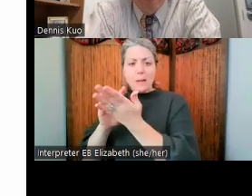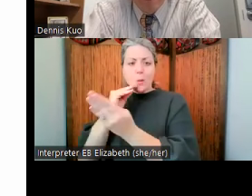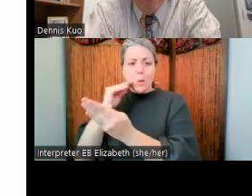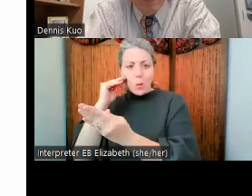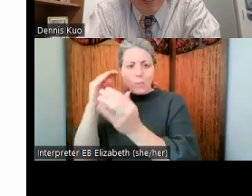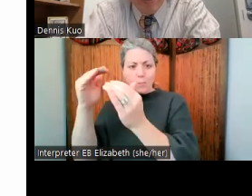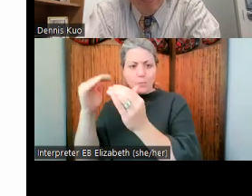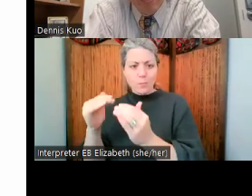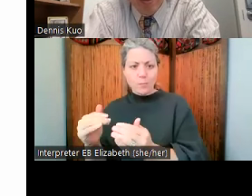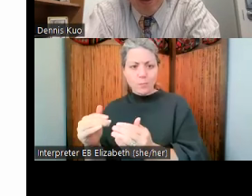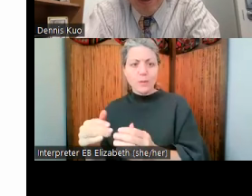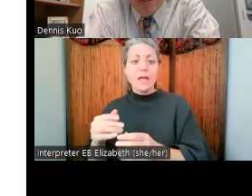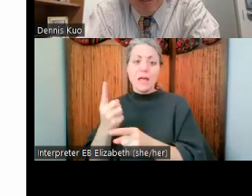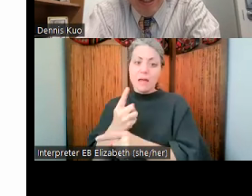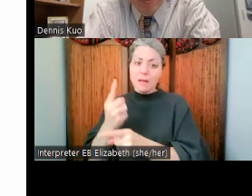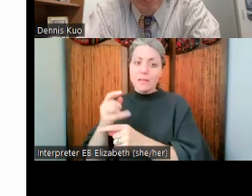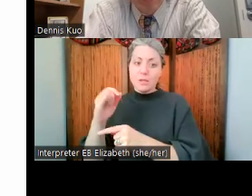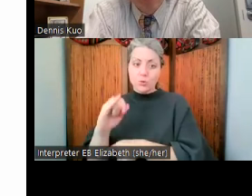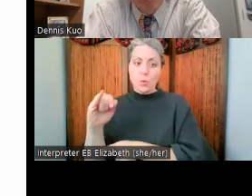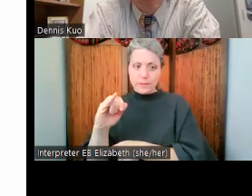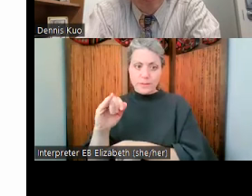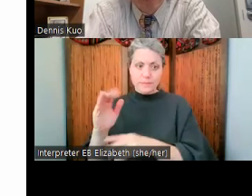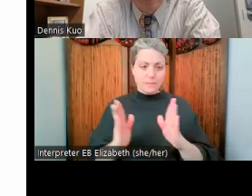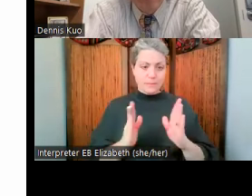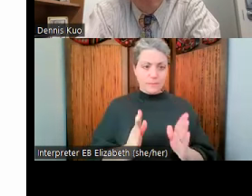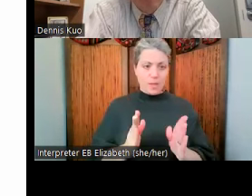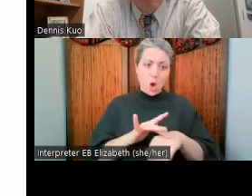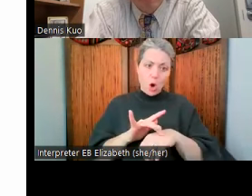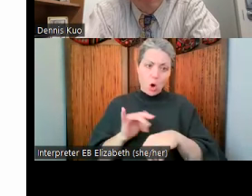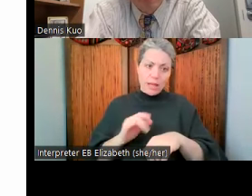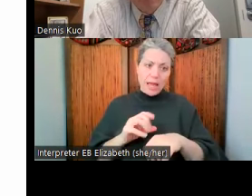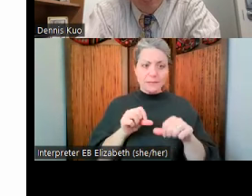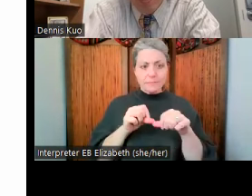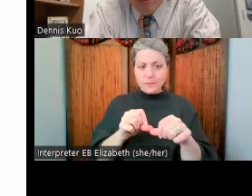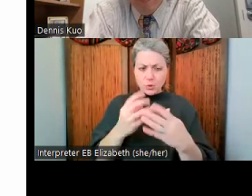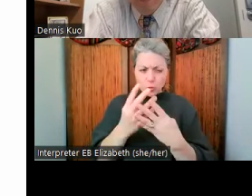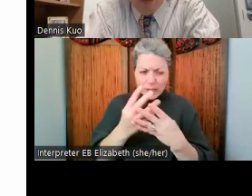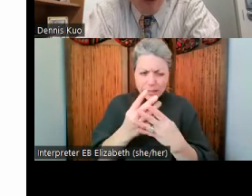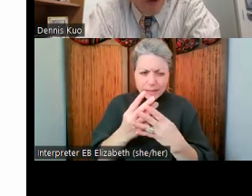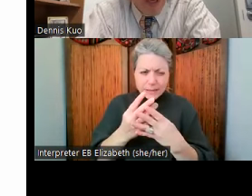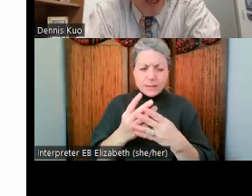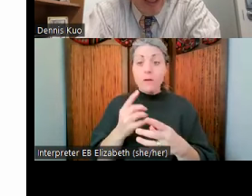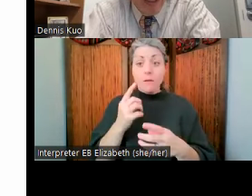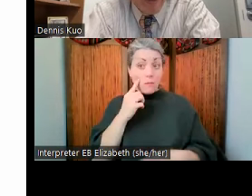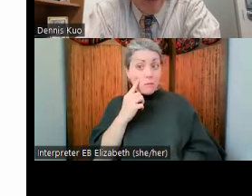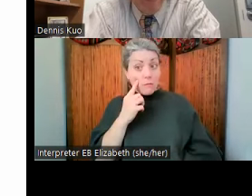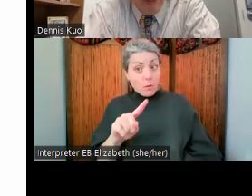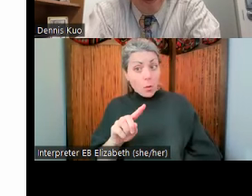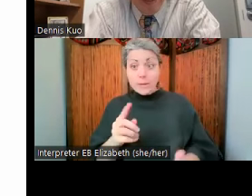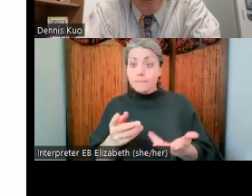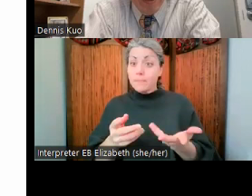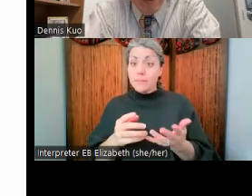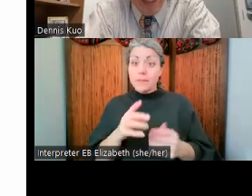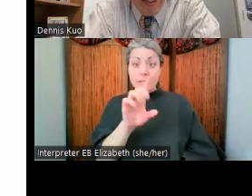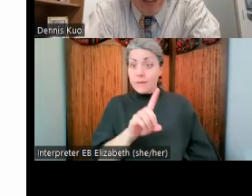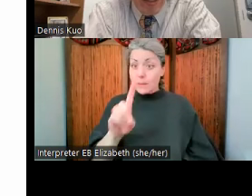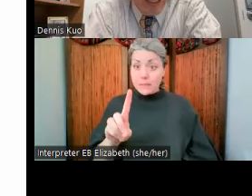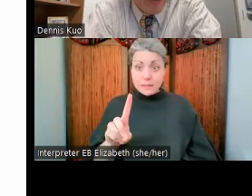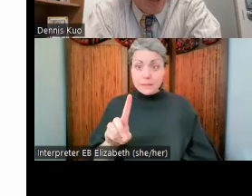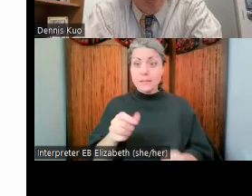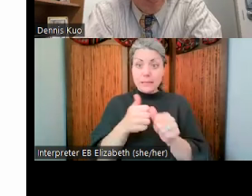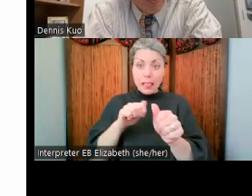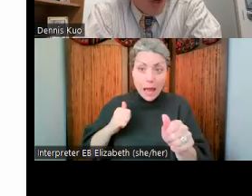children and families have adequate insurance, that all children have early and continuous screening for developmental